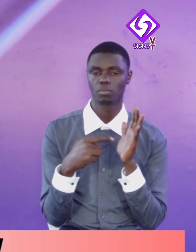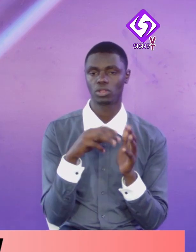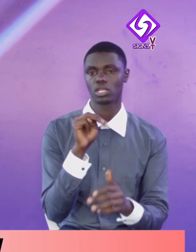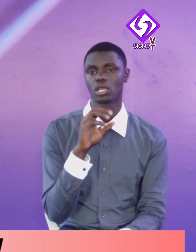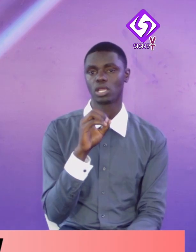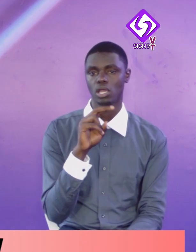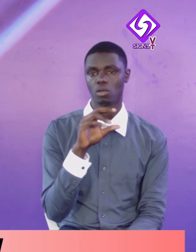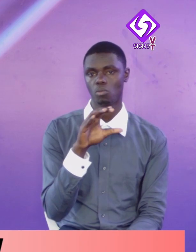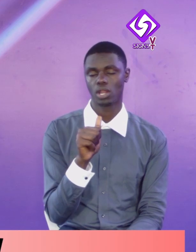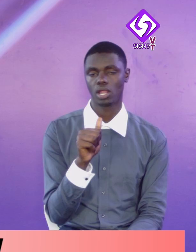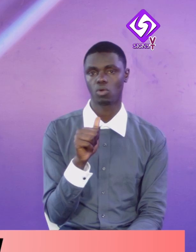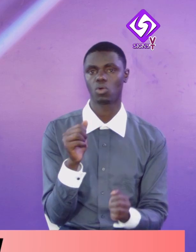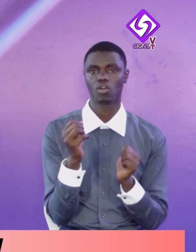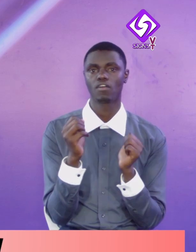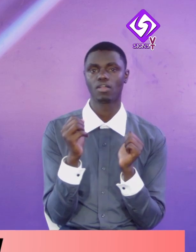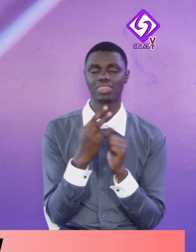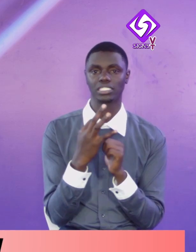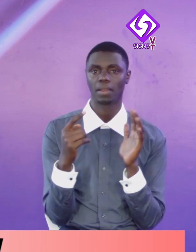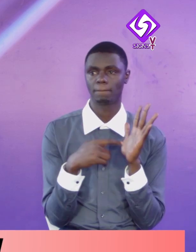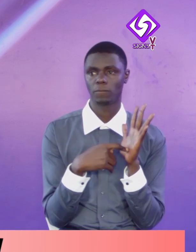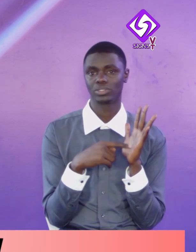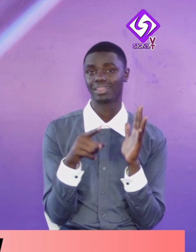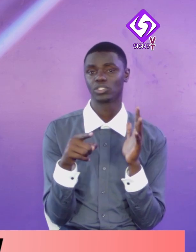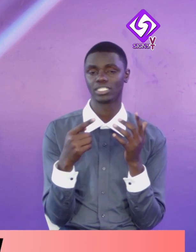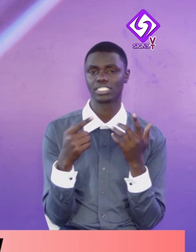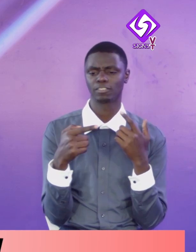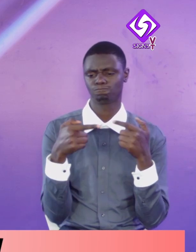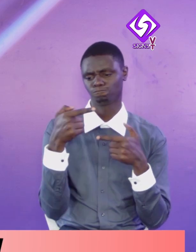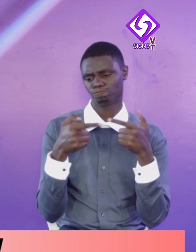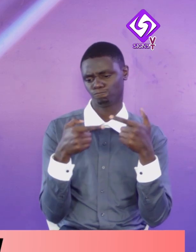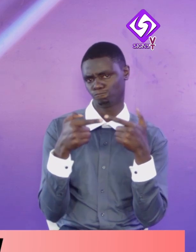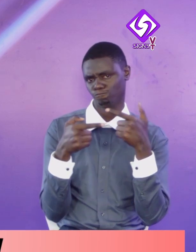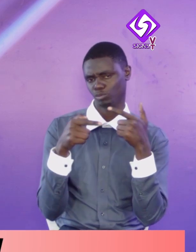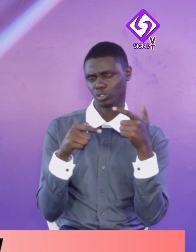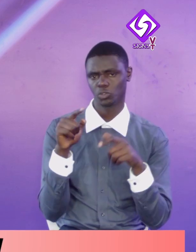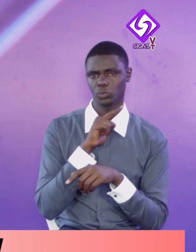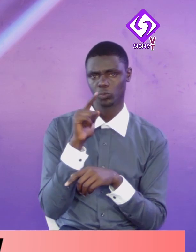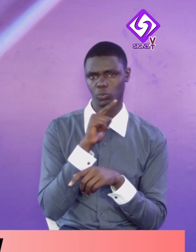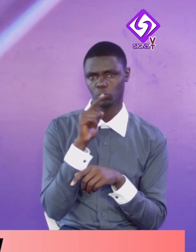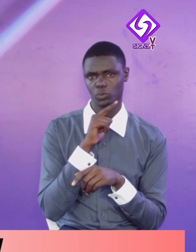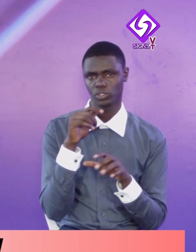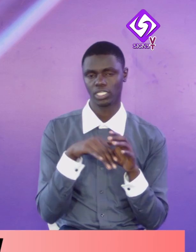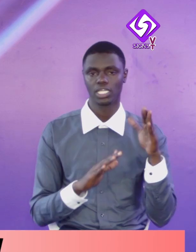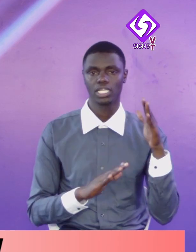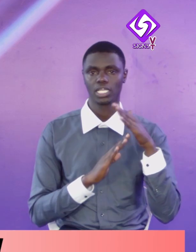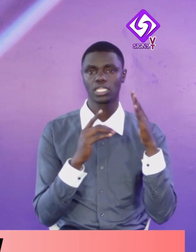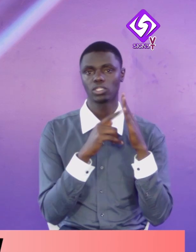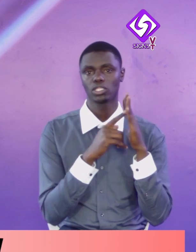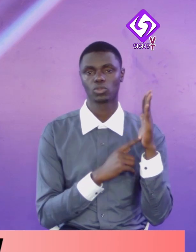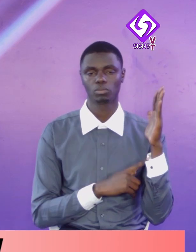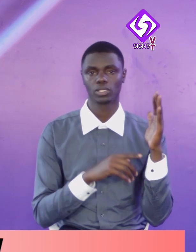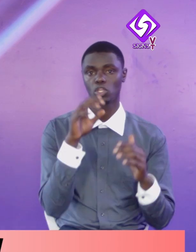fifth with 13 points. I think this is one of the tightest competition in the top leagues of